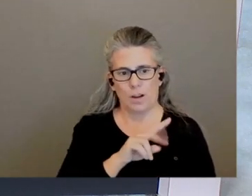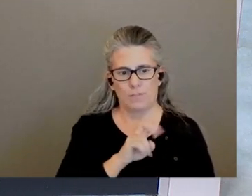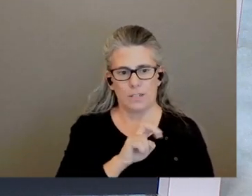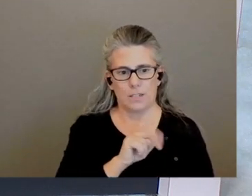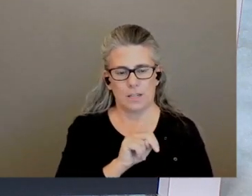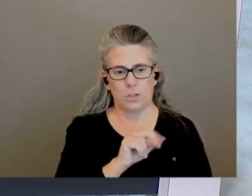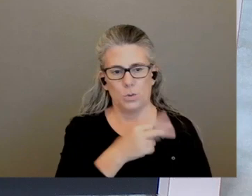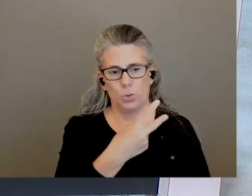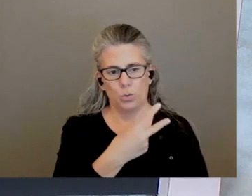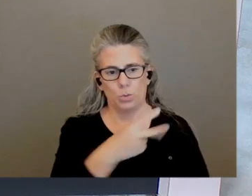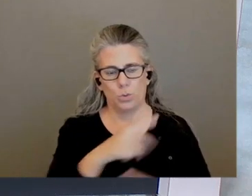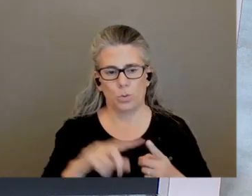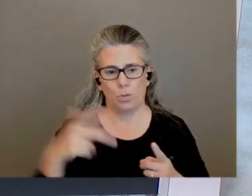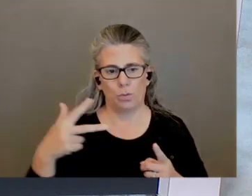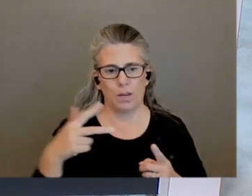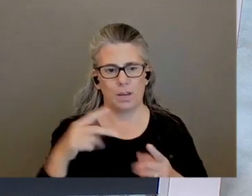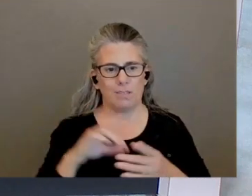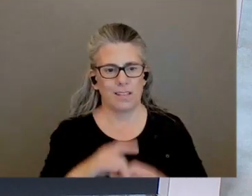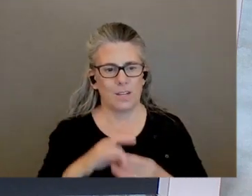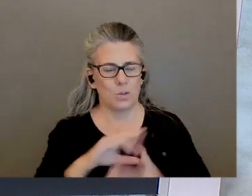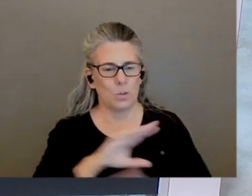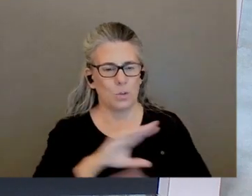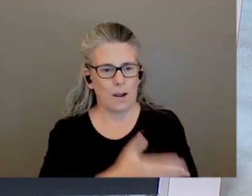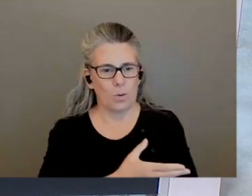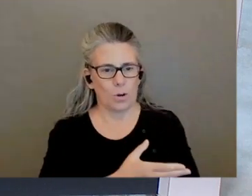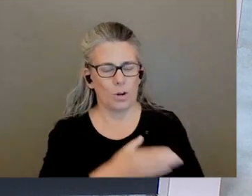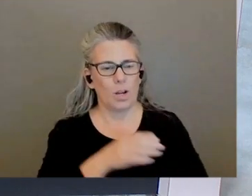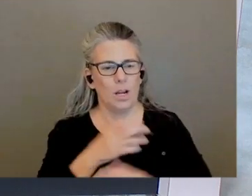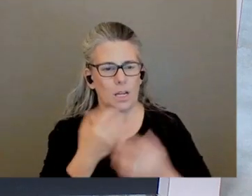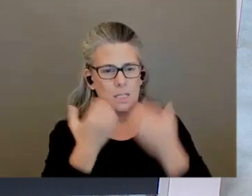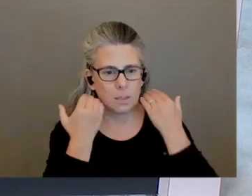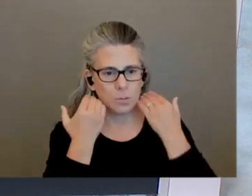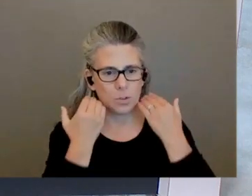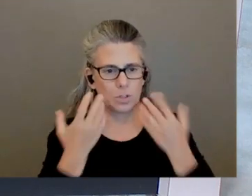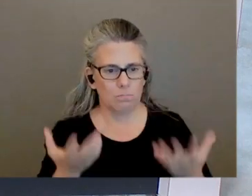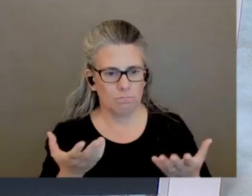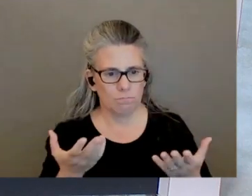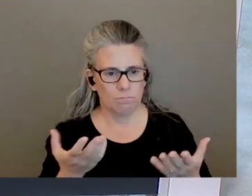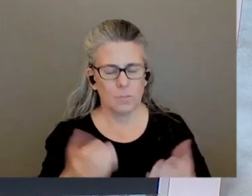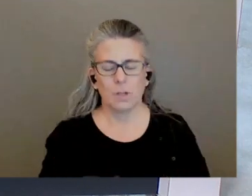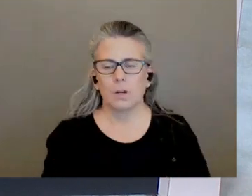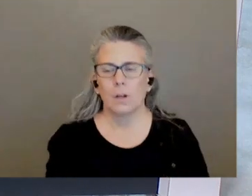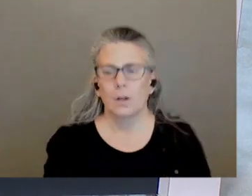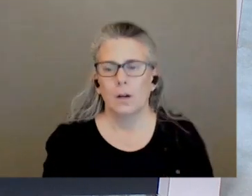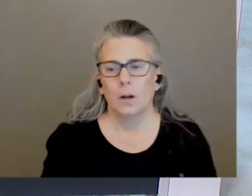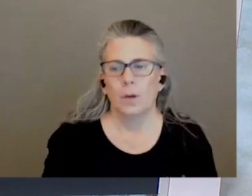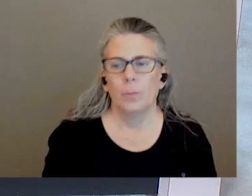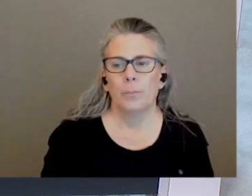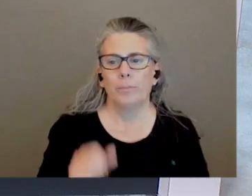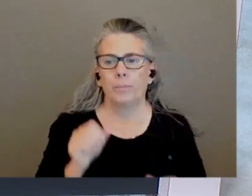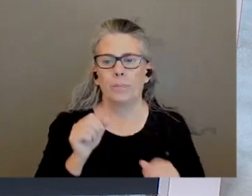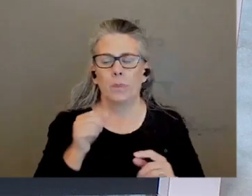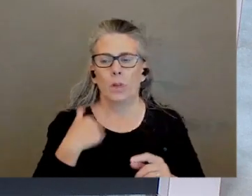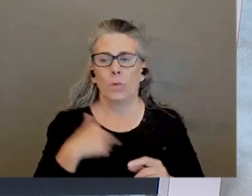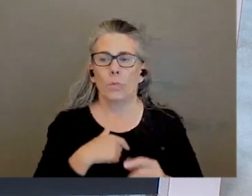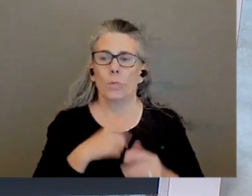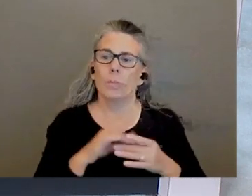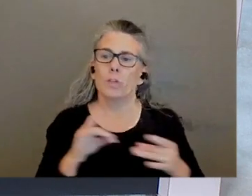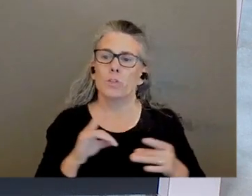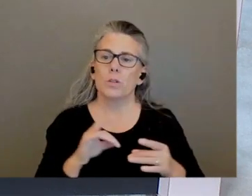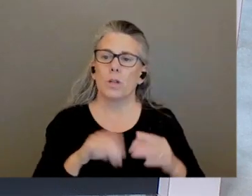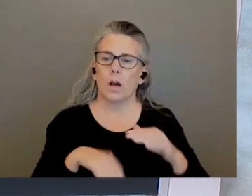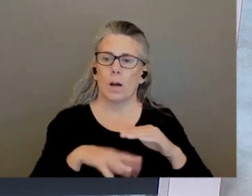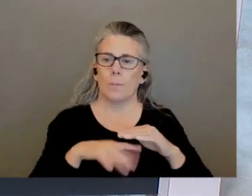consumption? So Graviton 2, we already mentioned that it is up to 3.5